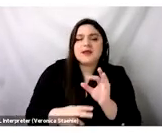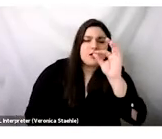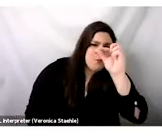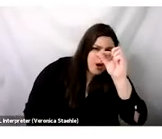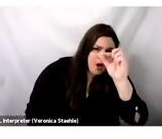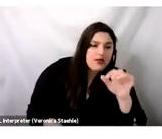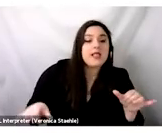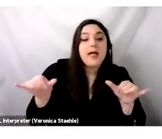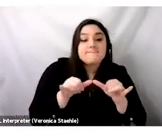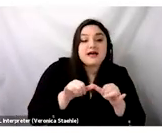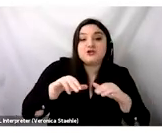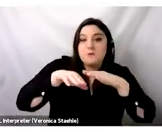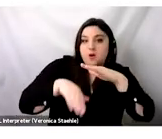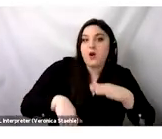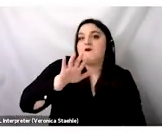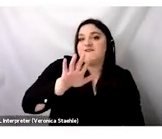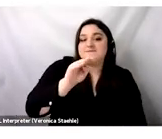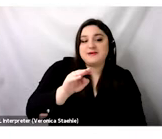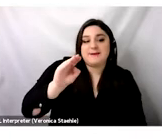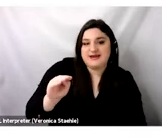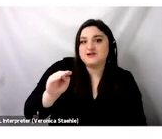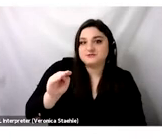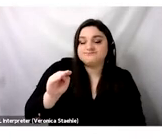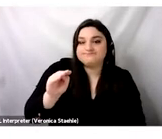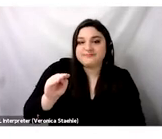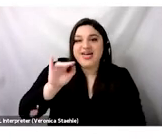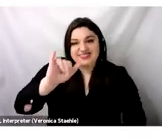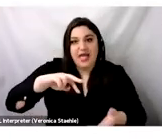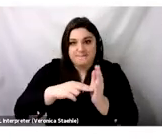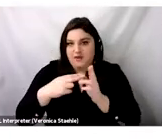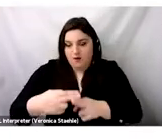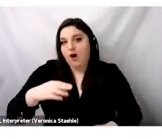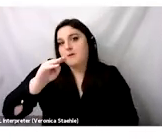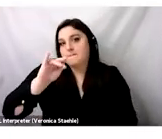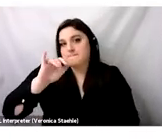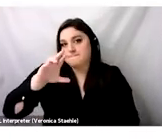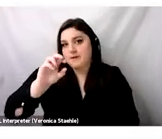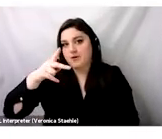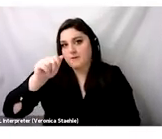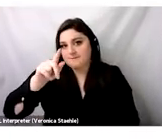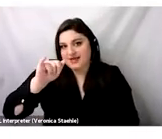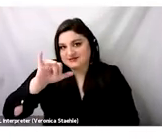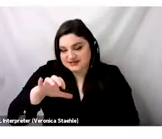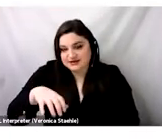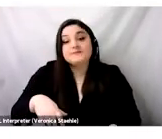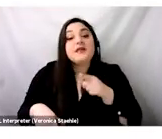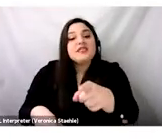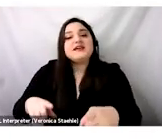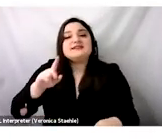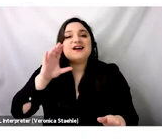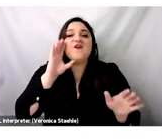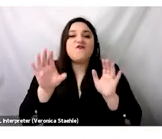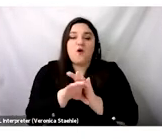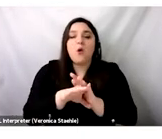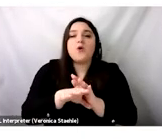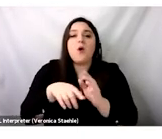under in diameter is a microplastic. This is a picture that I actually took off of a boat off of the